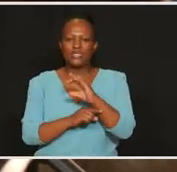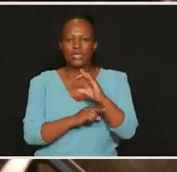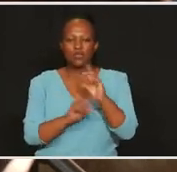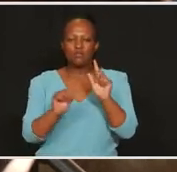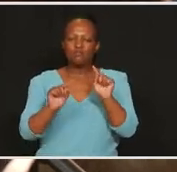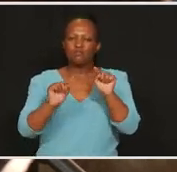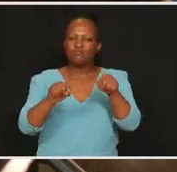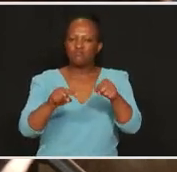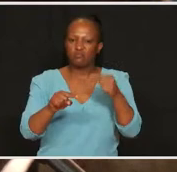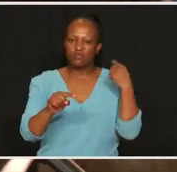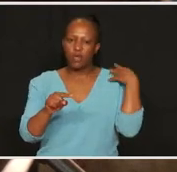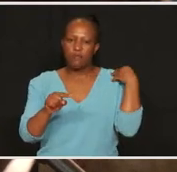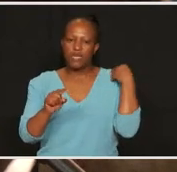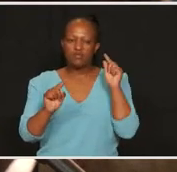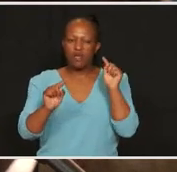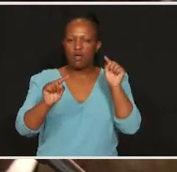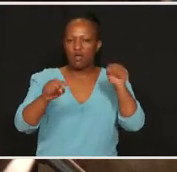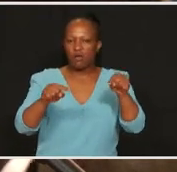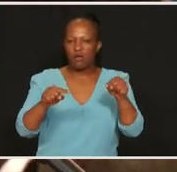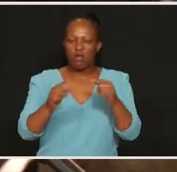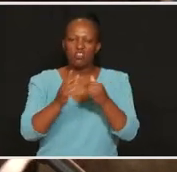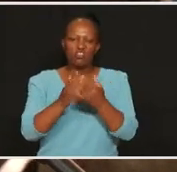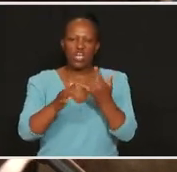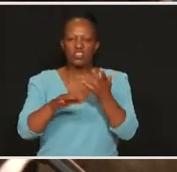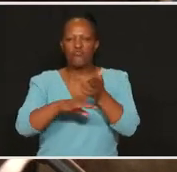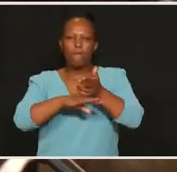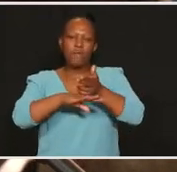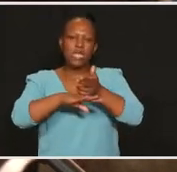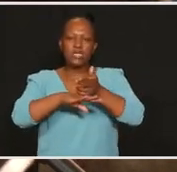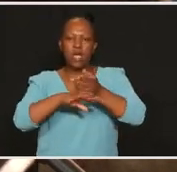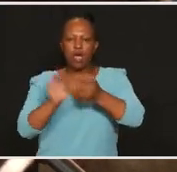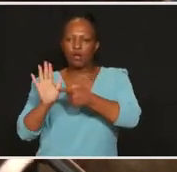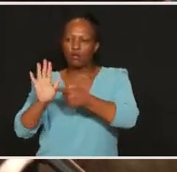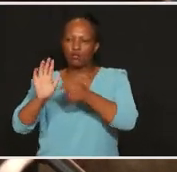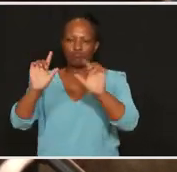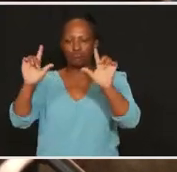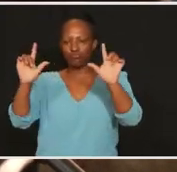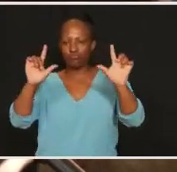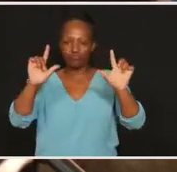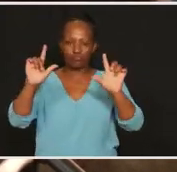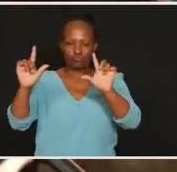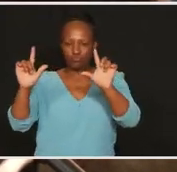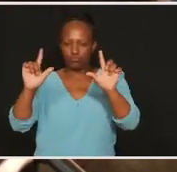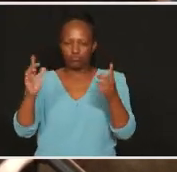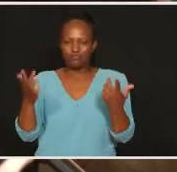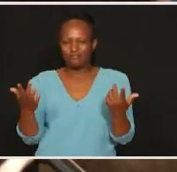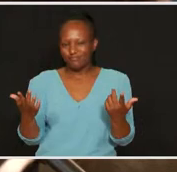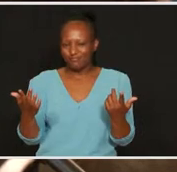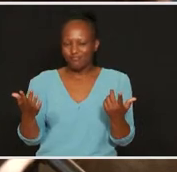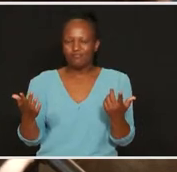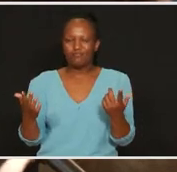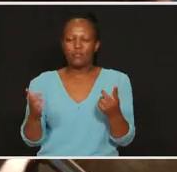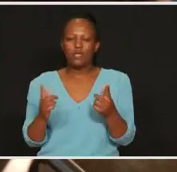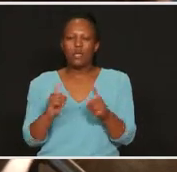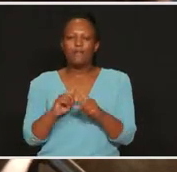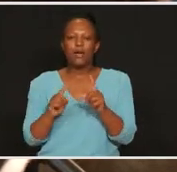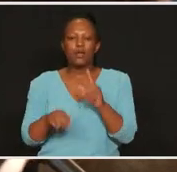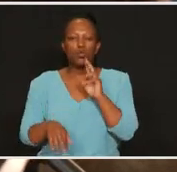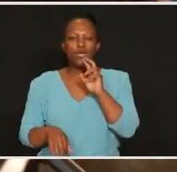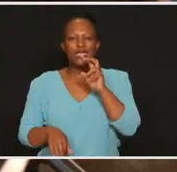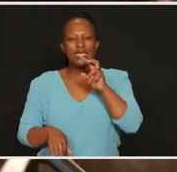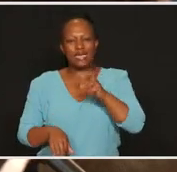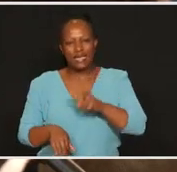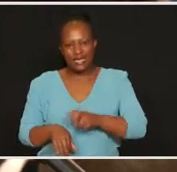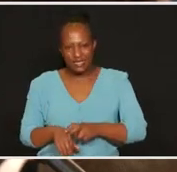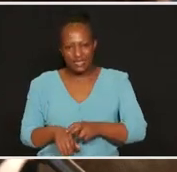schools probably for publicity stand or so on but we need an action